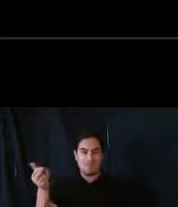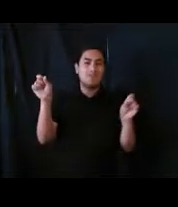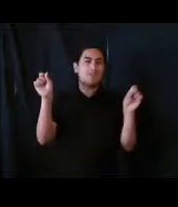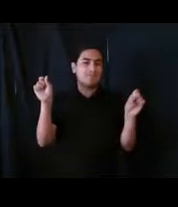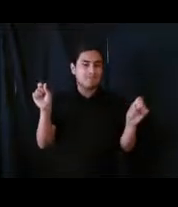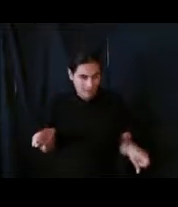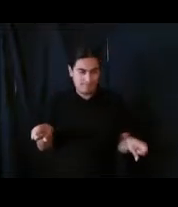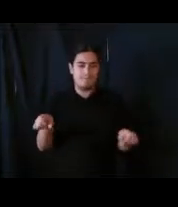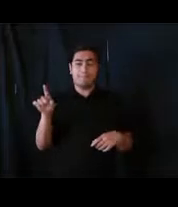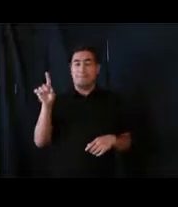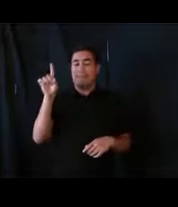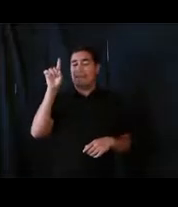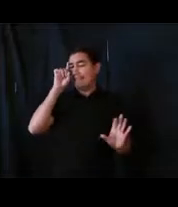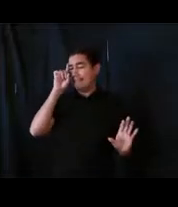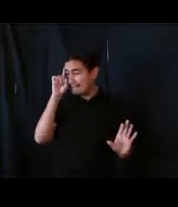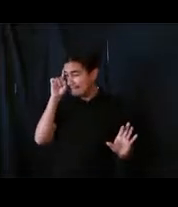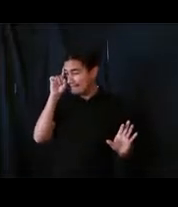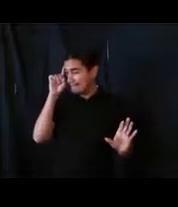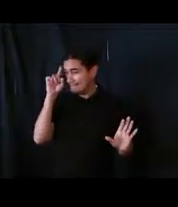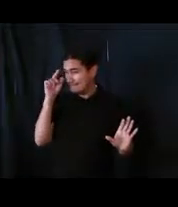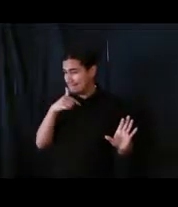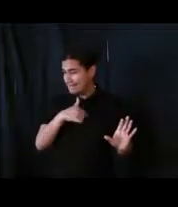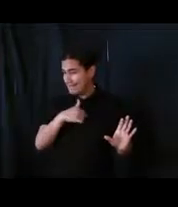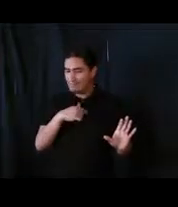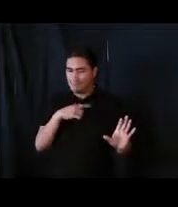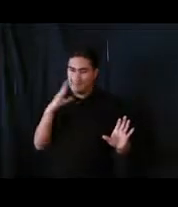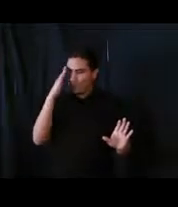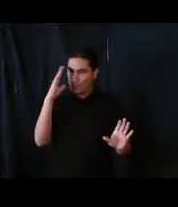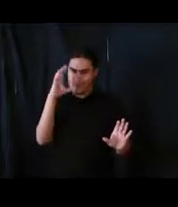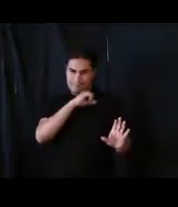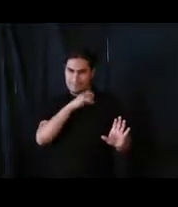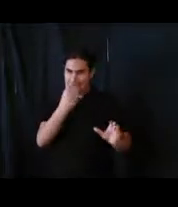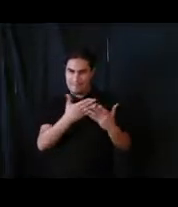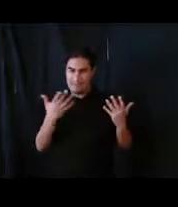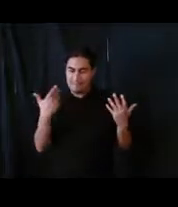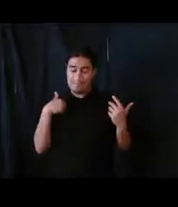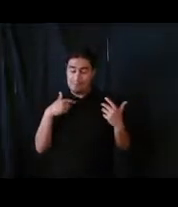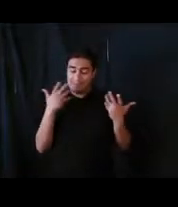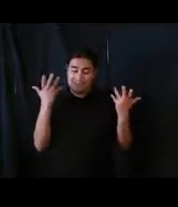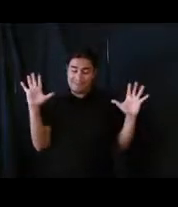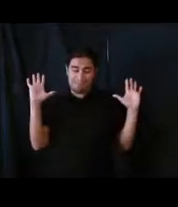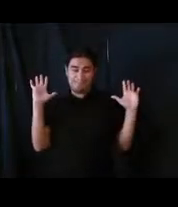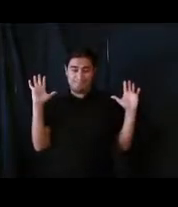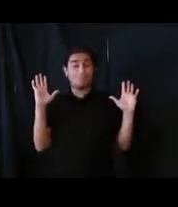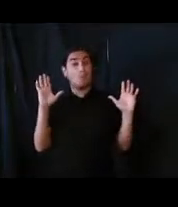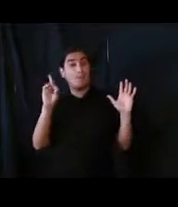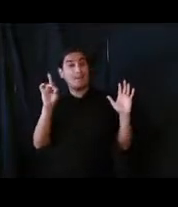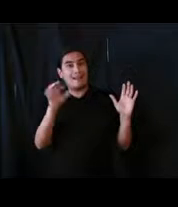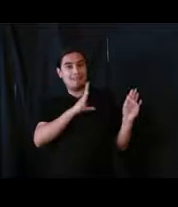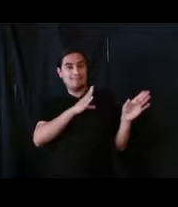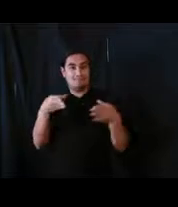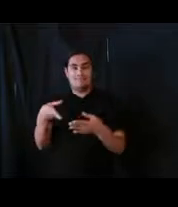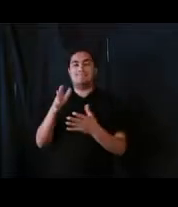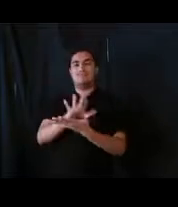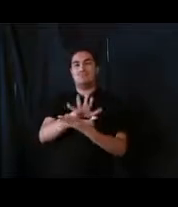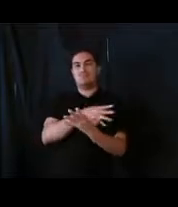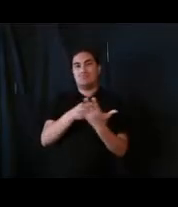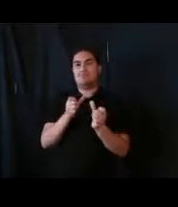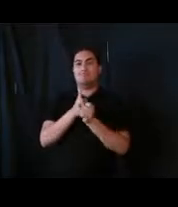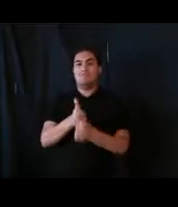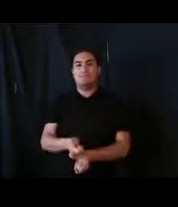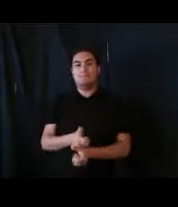and i think i'm sure that i missed something that's all i got and i did get us back on schedule i think thank you we